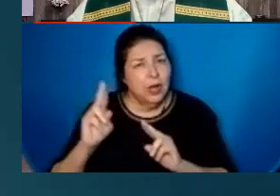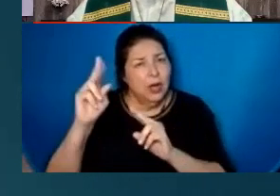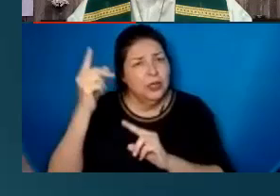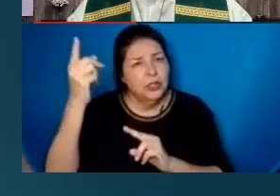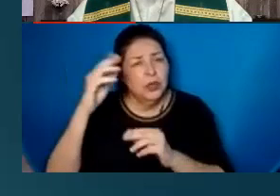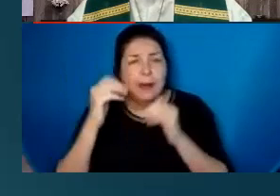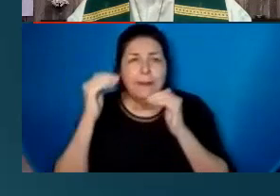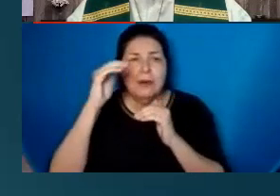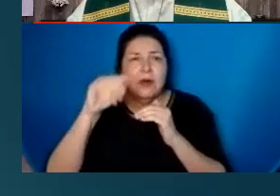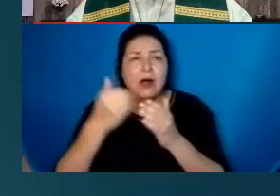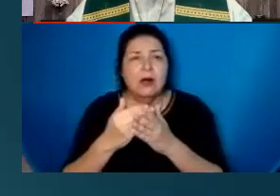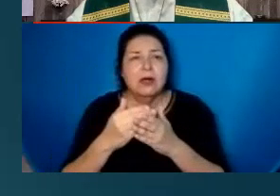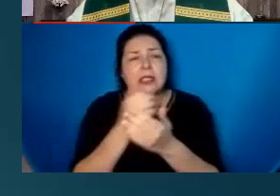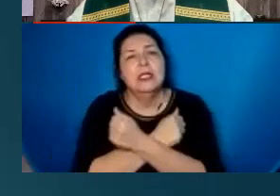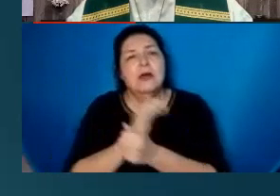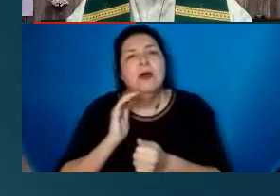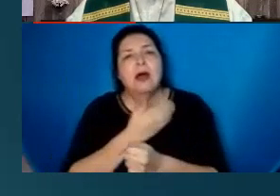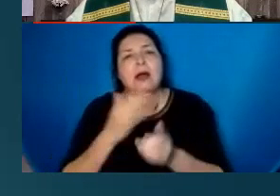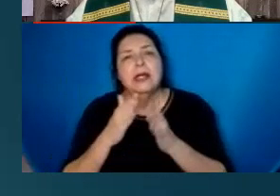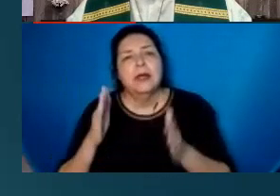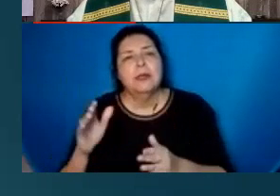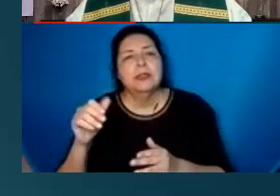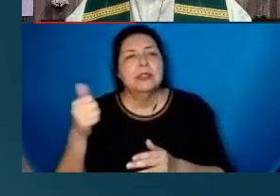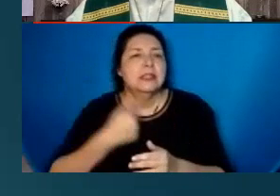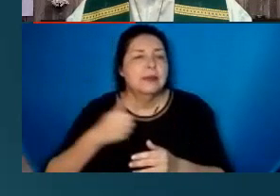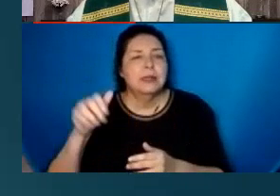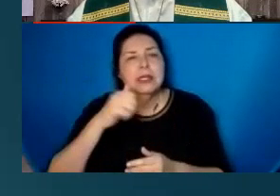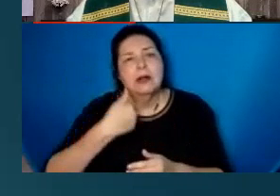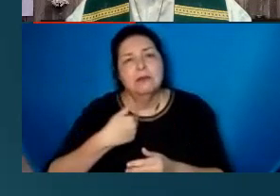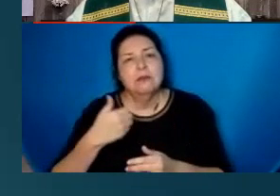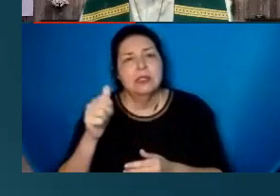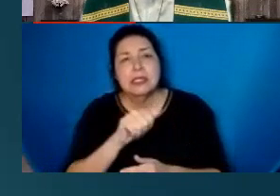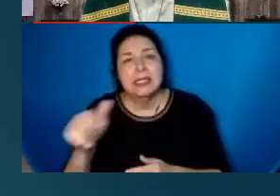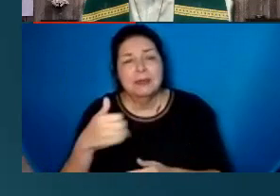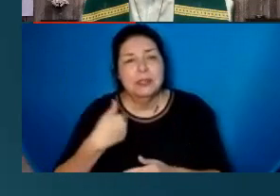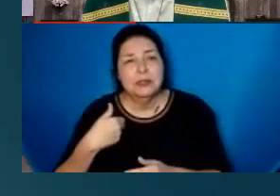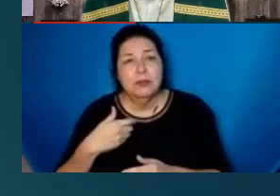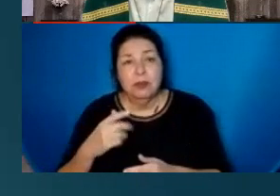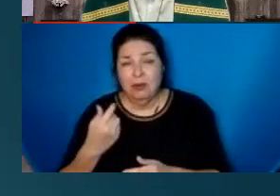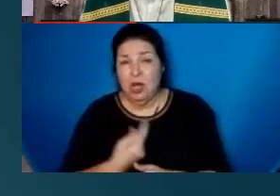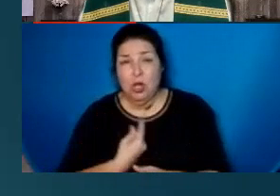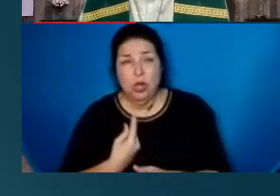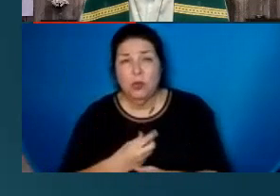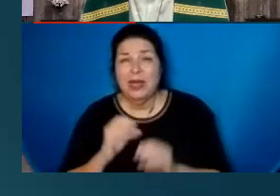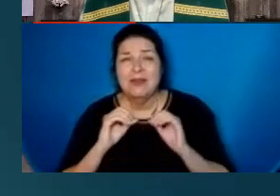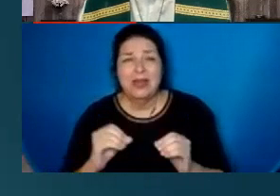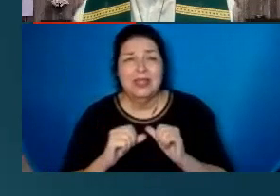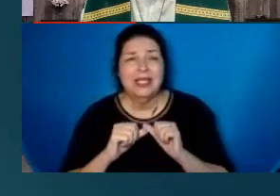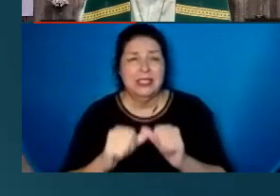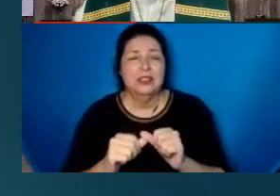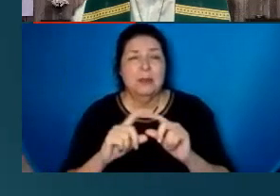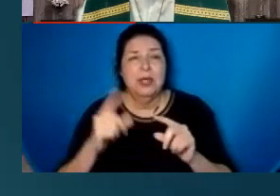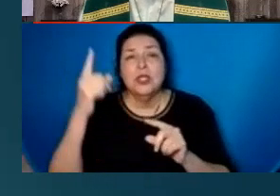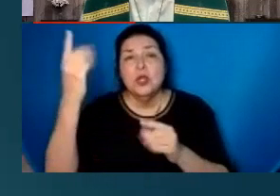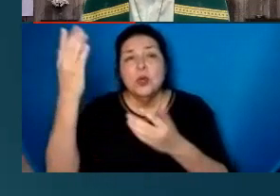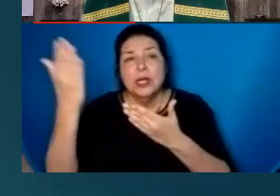all and to love our neighbors as ourselves. On our own, we have nothing that will endure, but you have granted to us